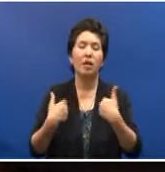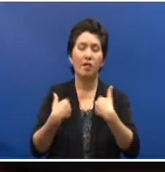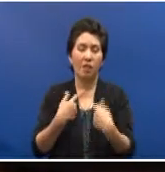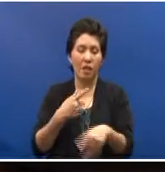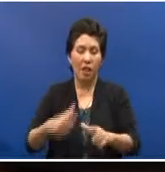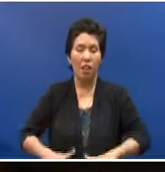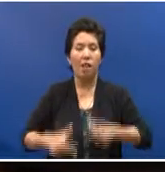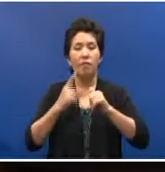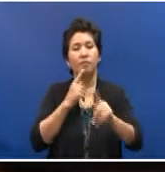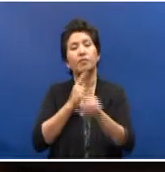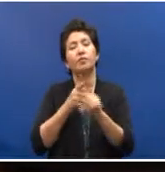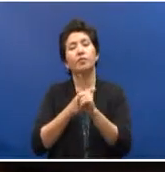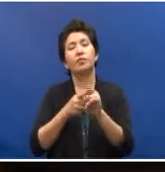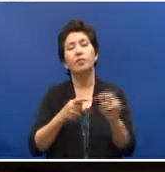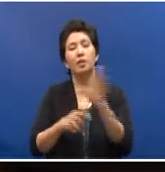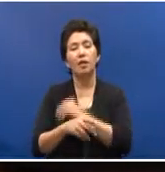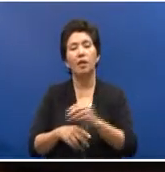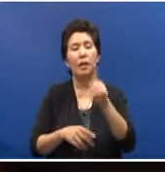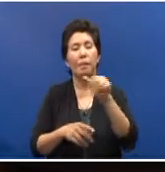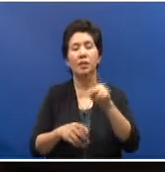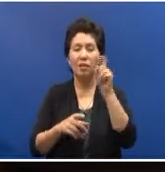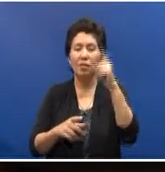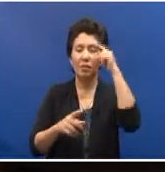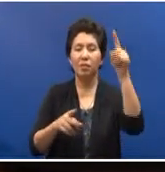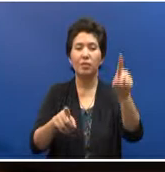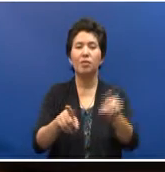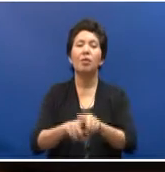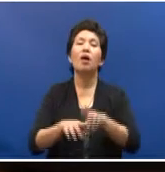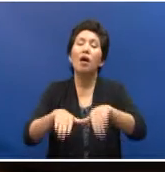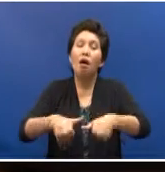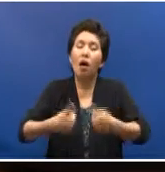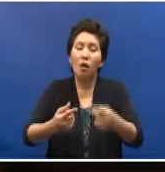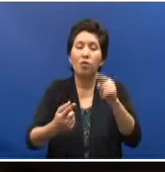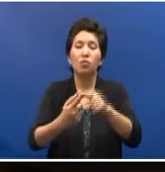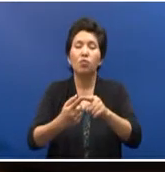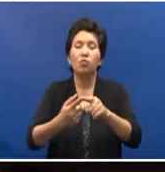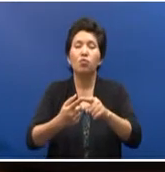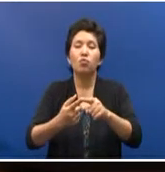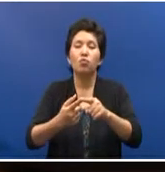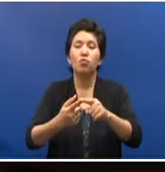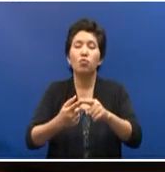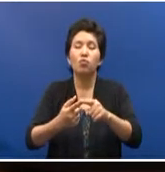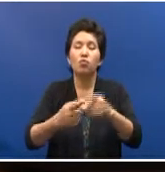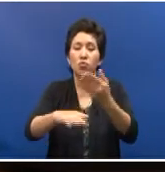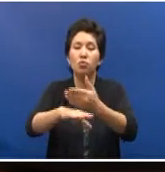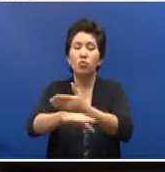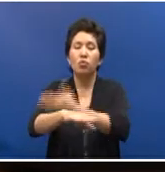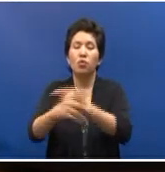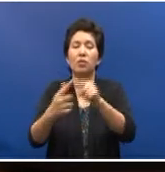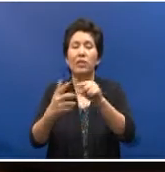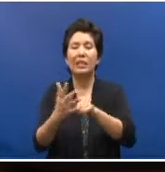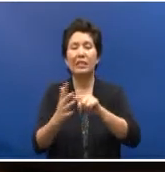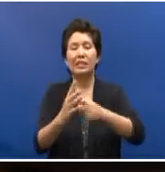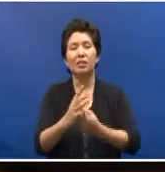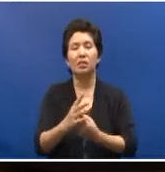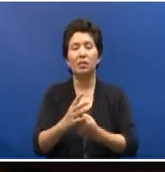livestock. As such, pastoral groups need to agree on how to access to these resources. Okay,